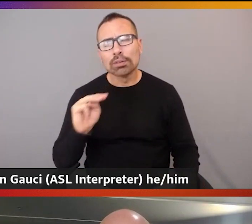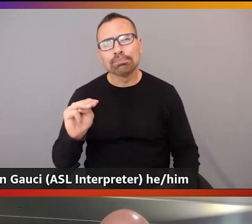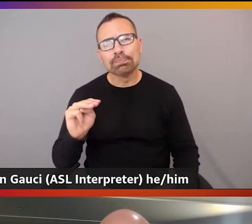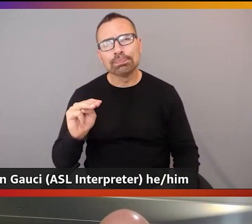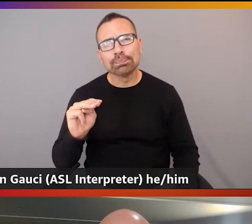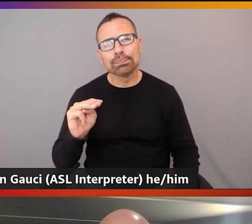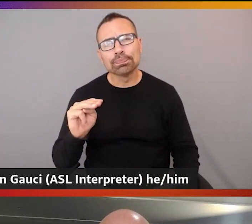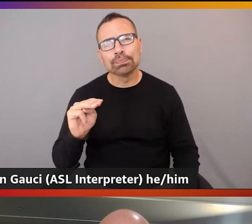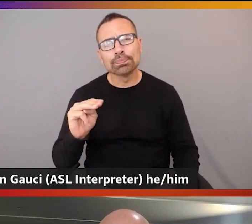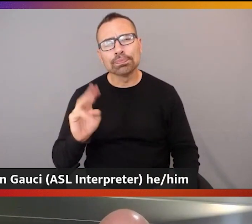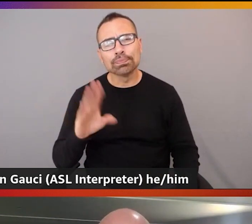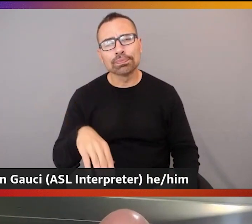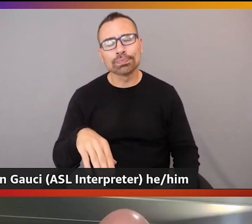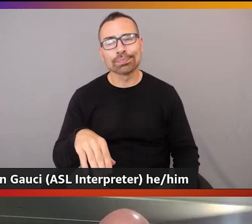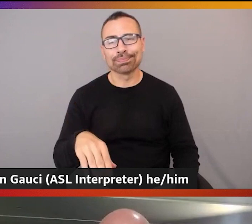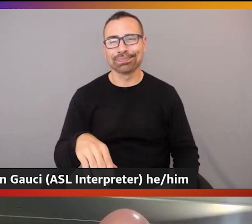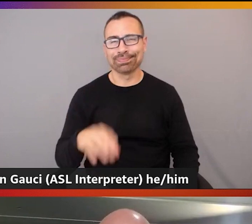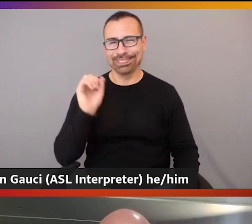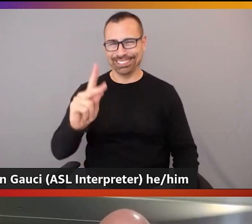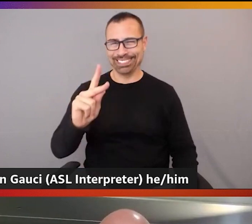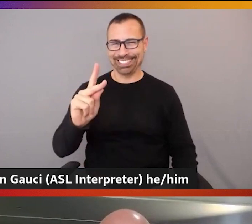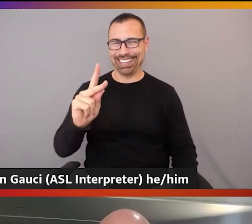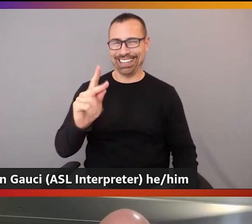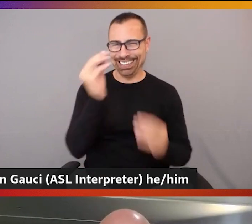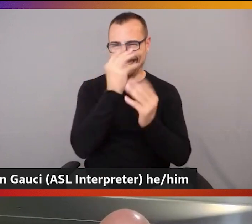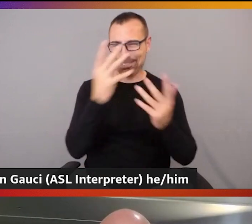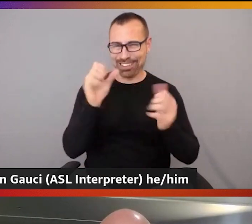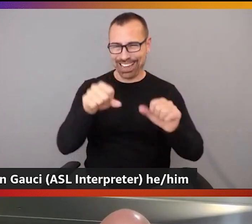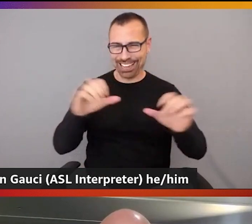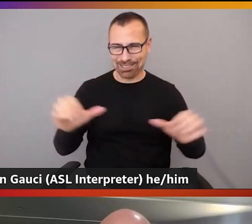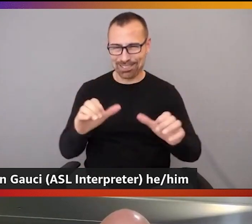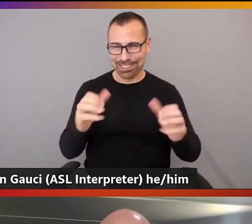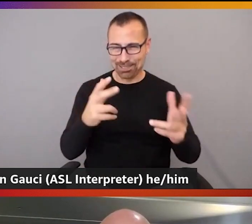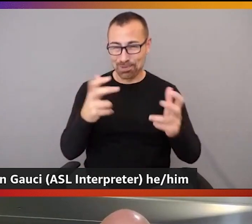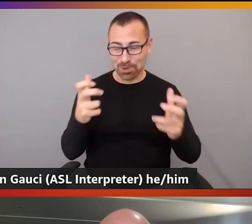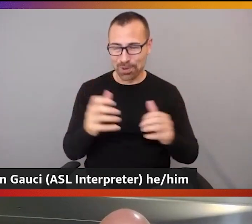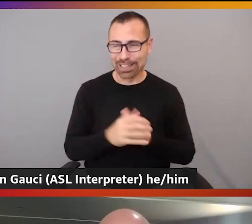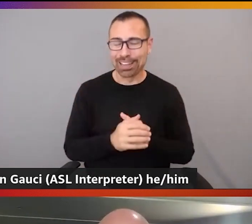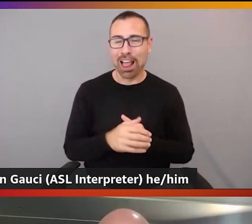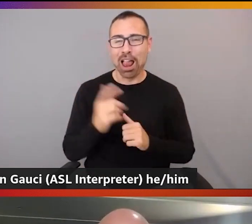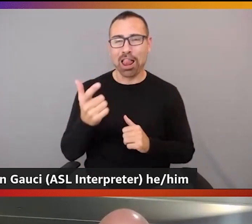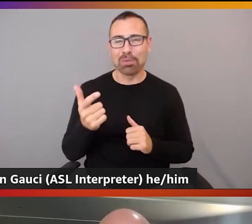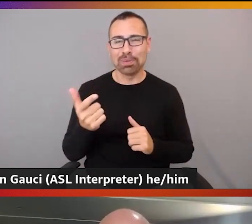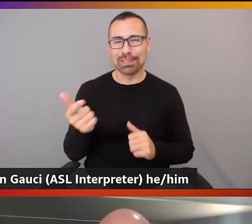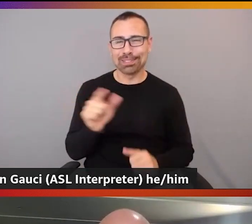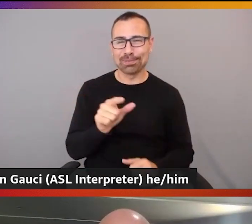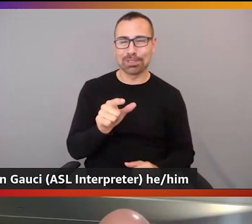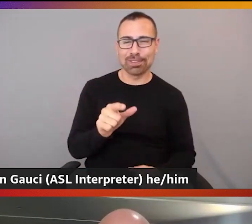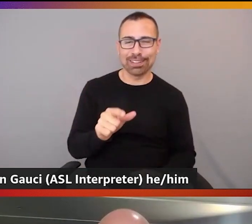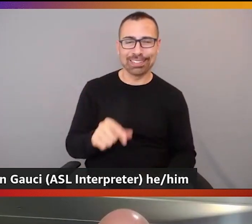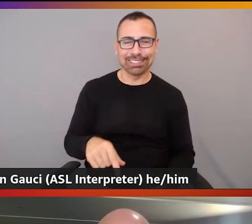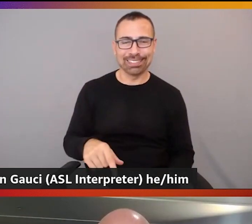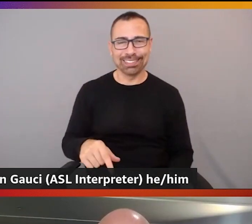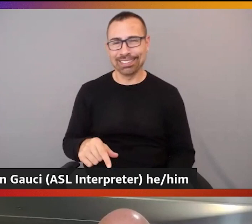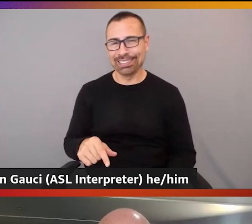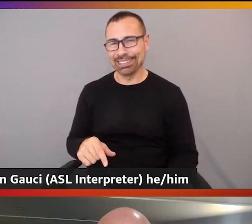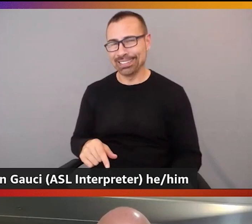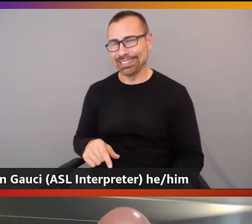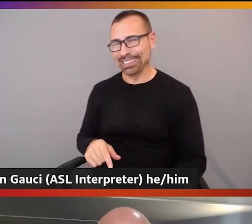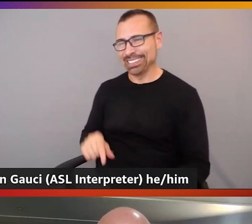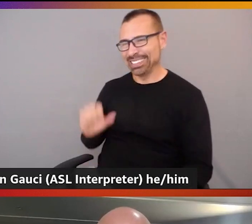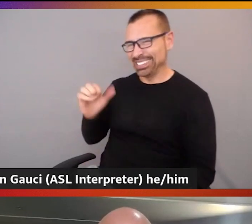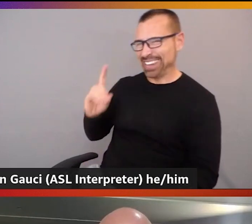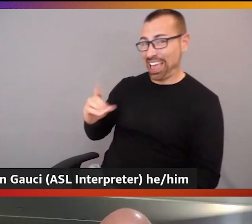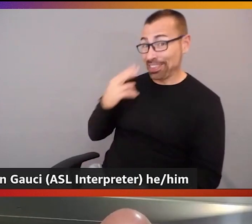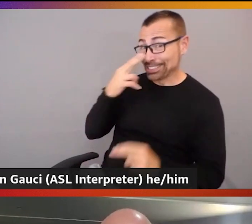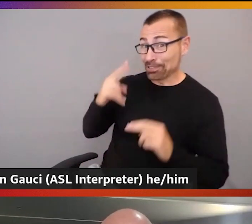make it real hard. Okay, tell you what, I can do this real quick. Let me just switch over. That's the fun of doing a live show, right? Yeah. Well,